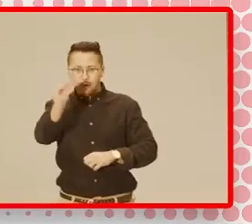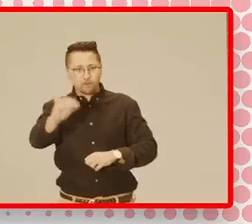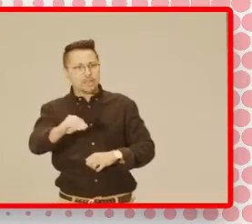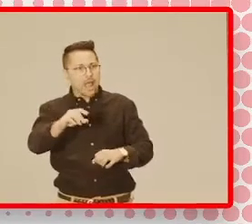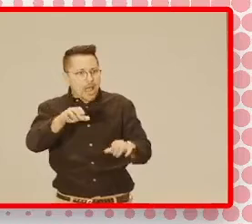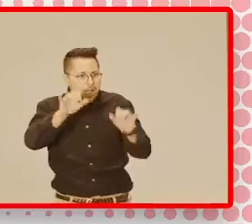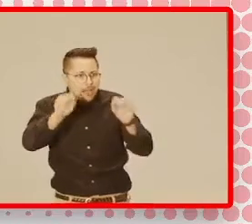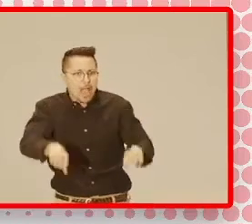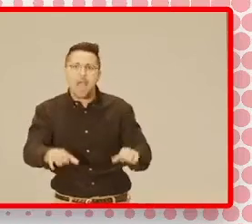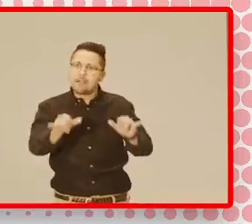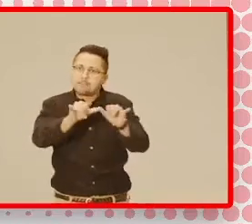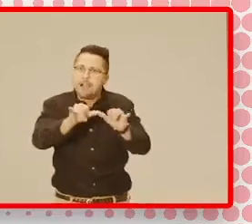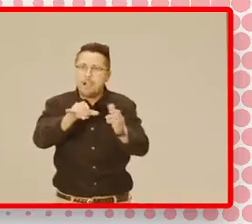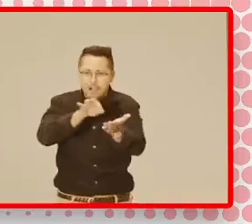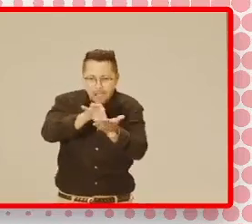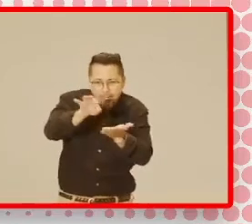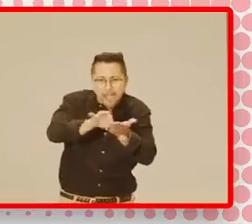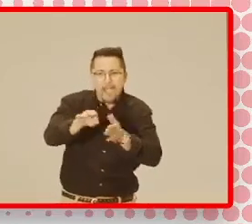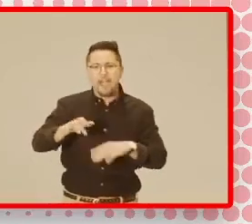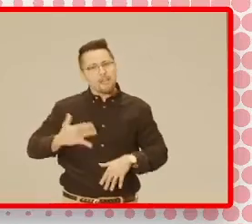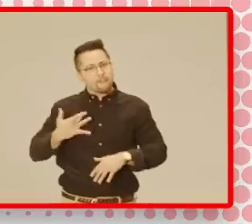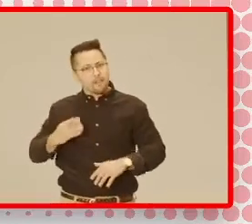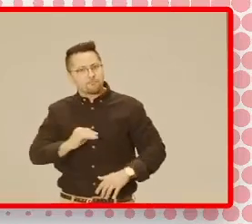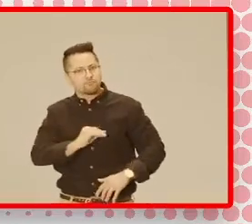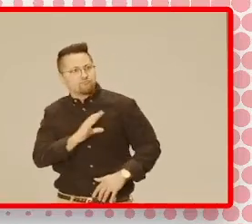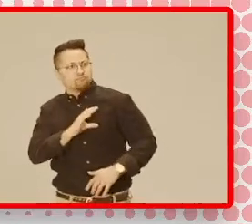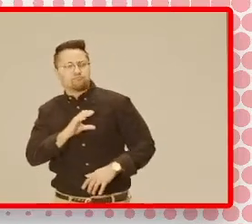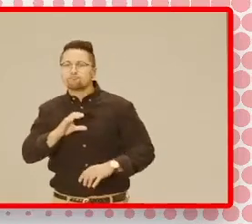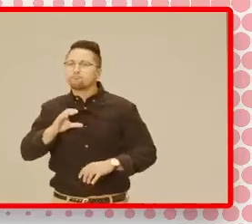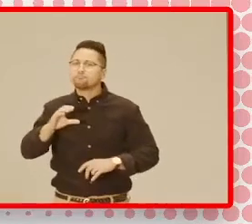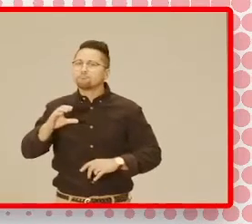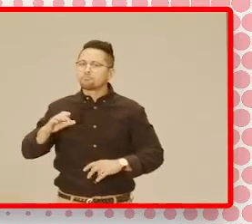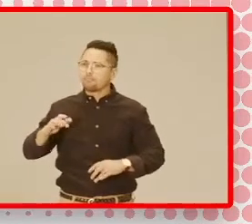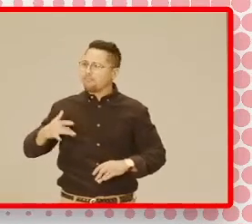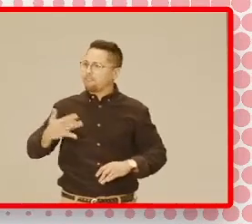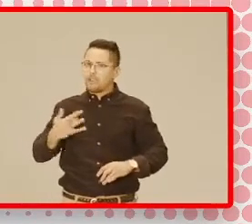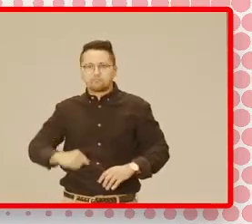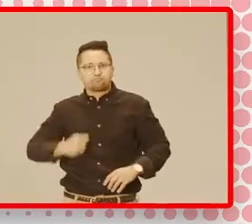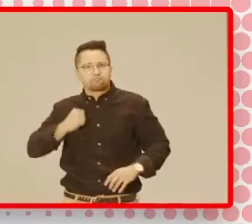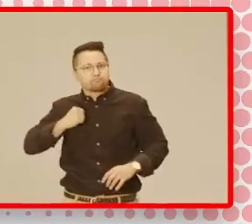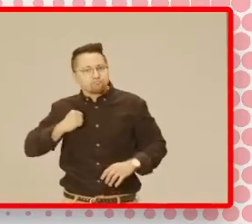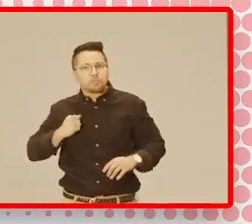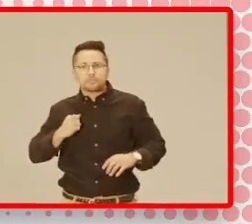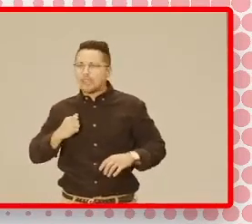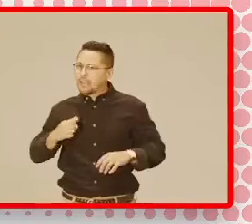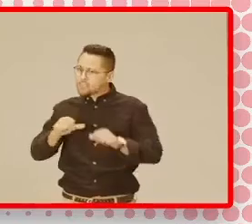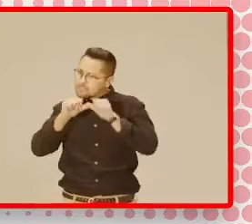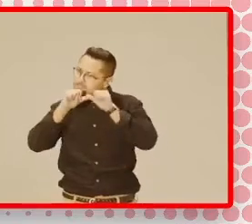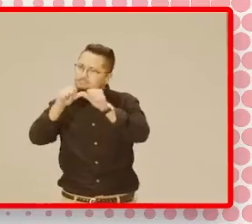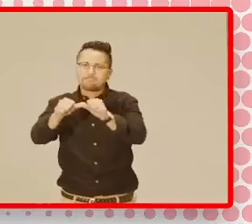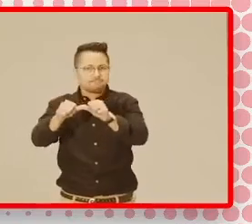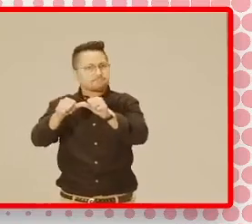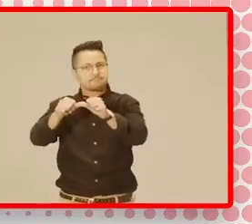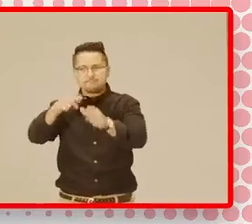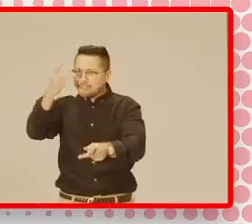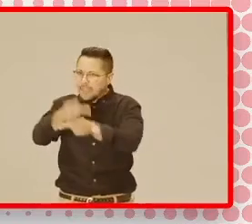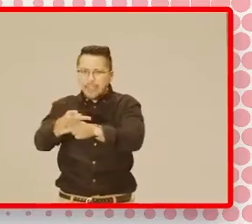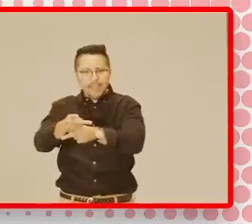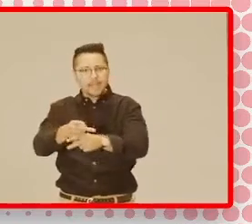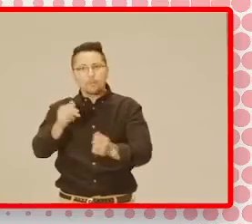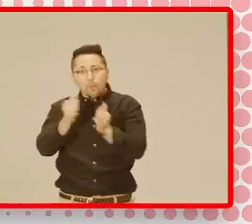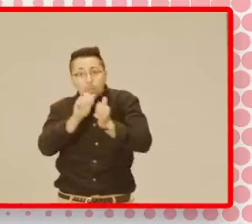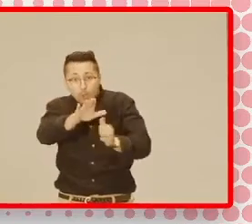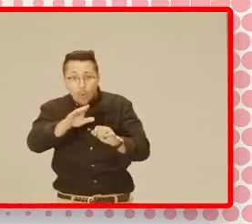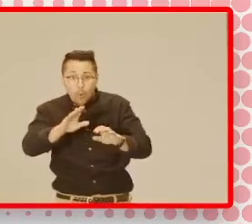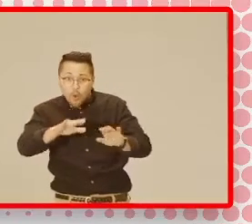take pride in and recognize the achievements and then stick with it for your children until you start to see